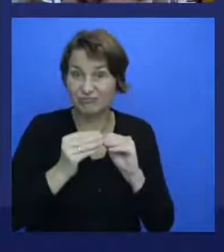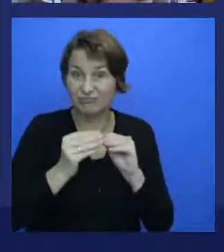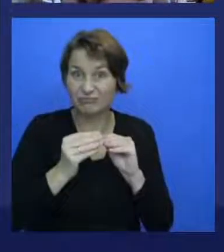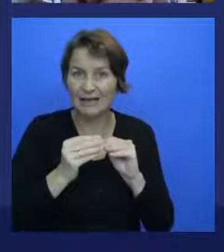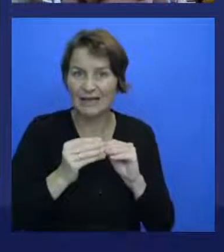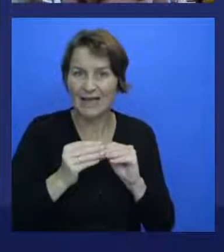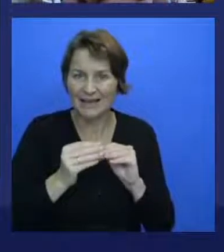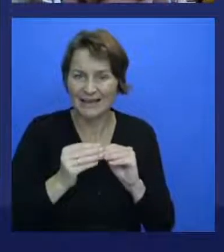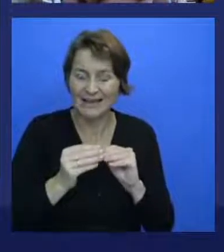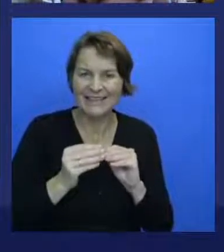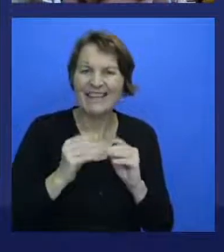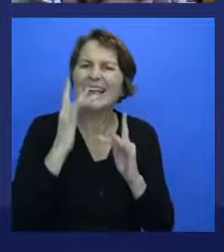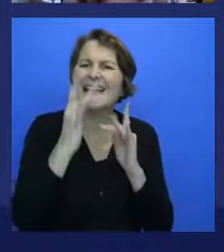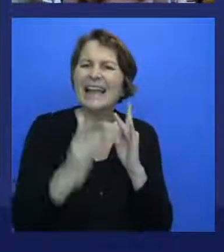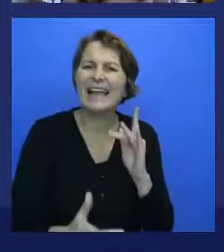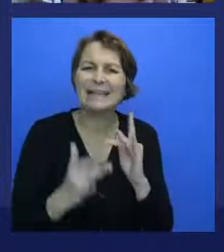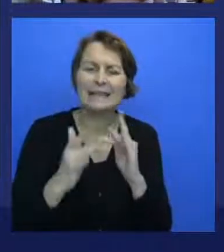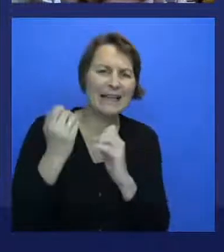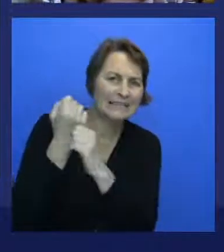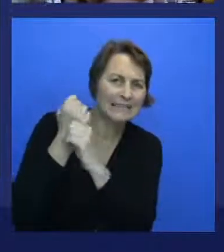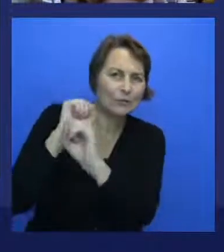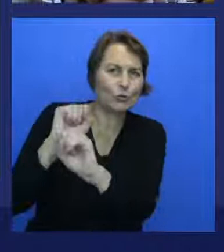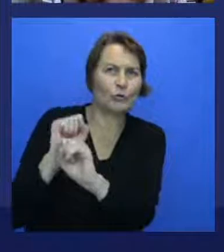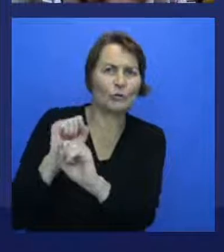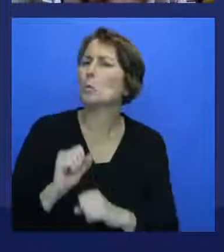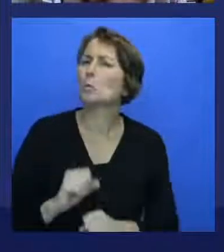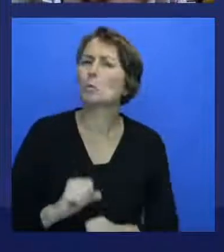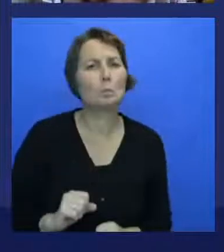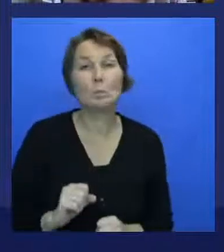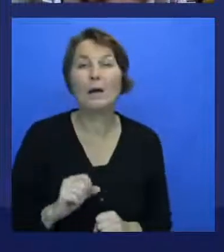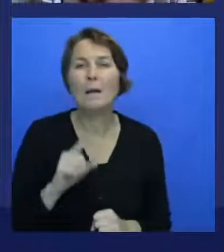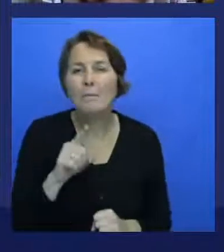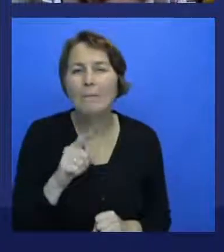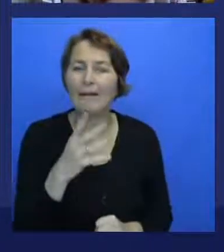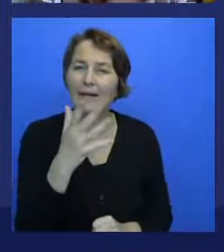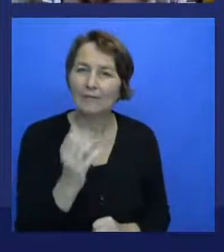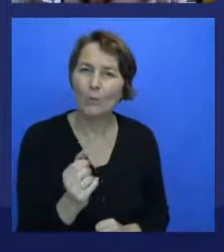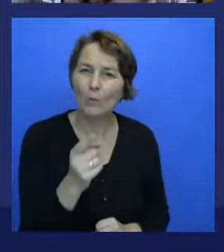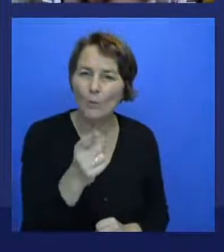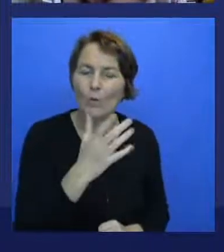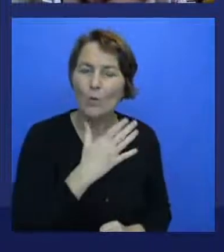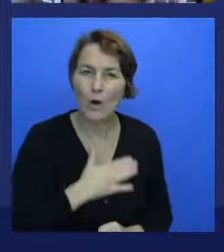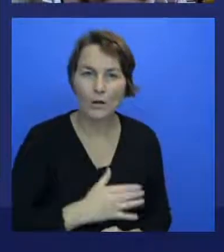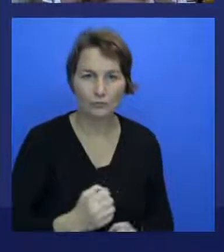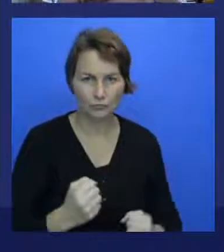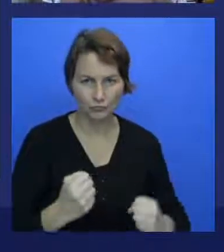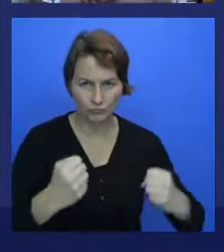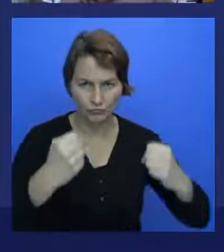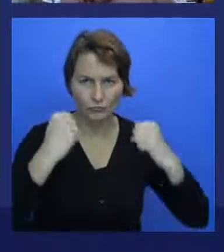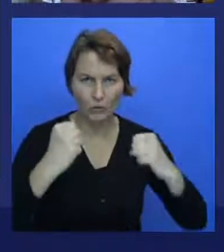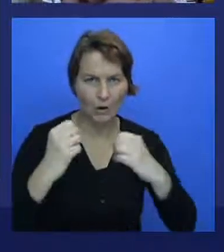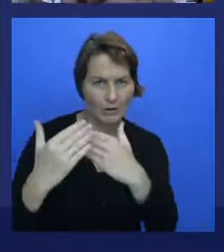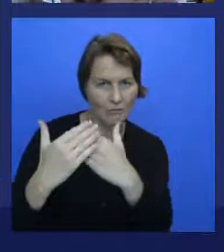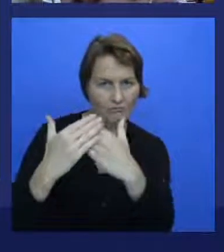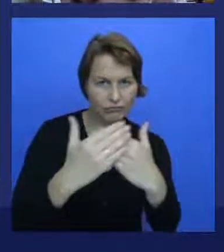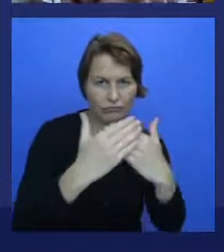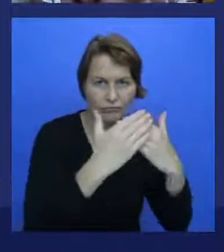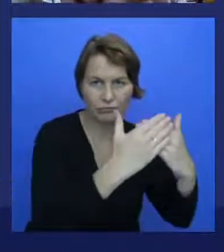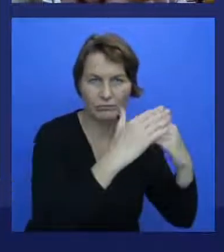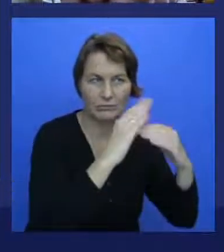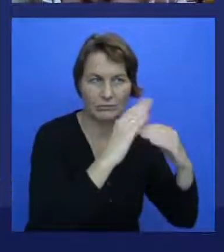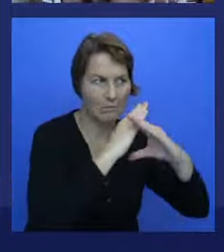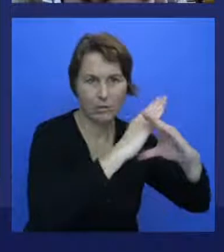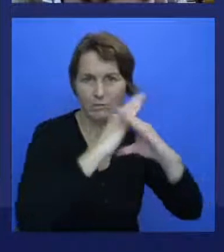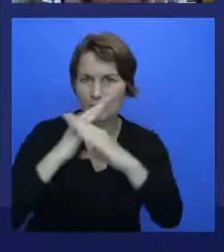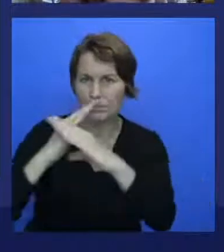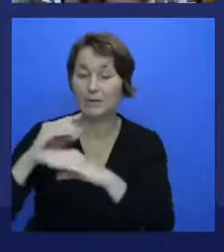but for I think more serious applications, I don't want to say that the web is not